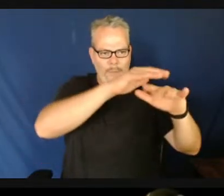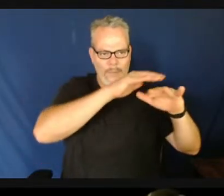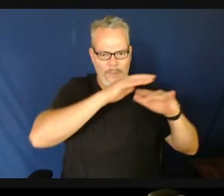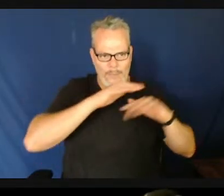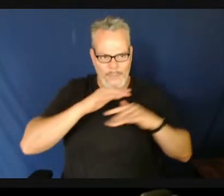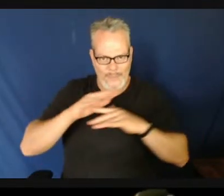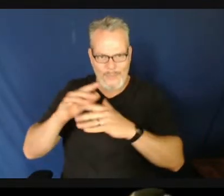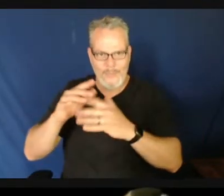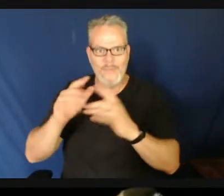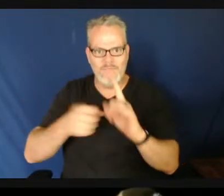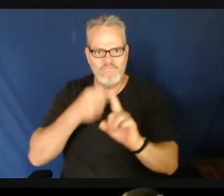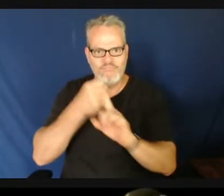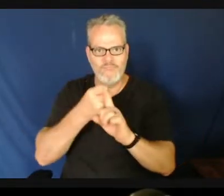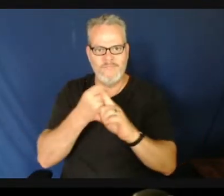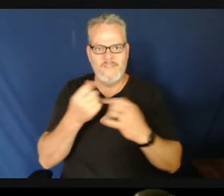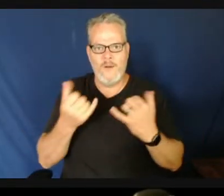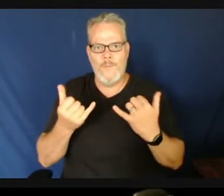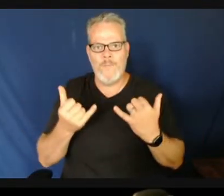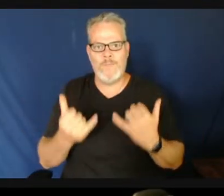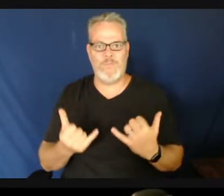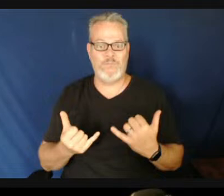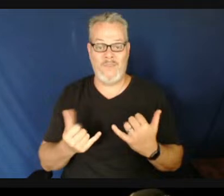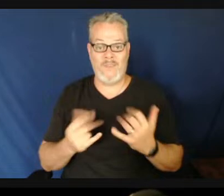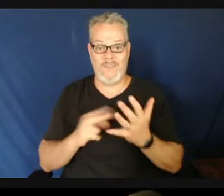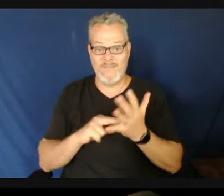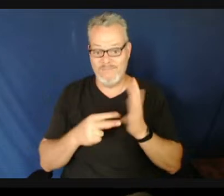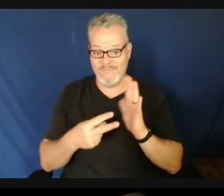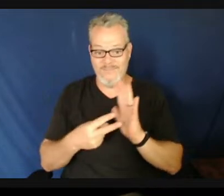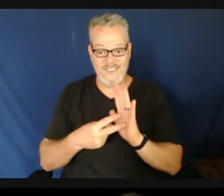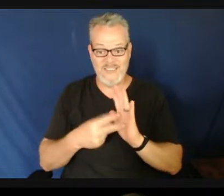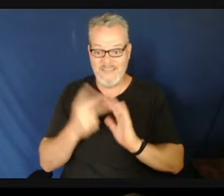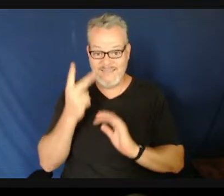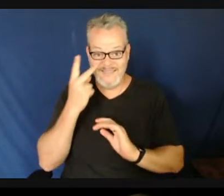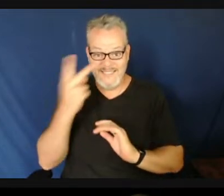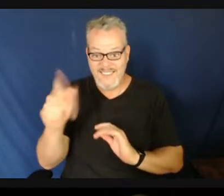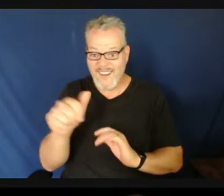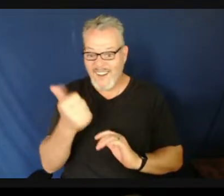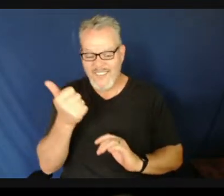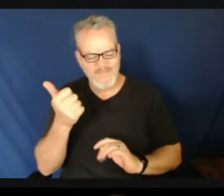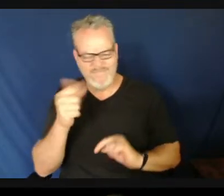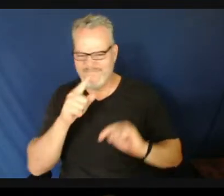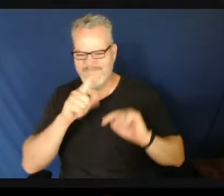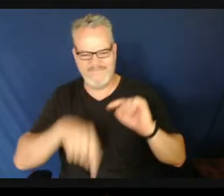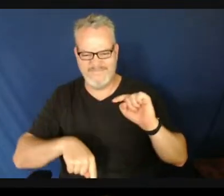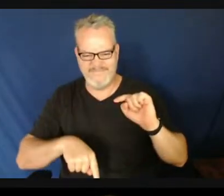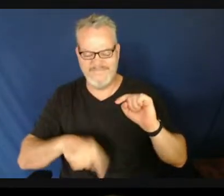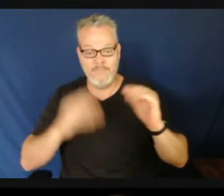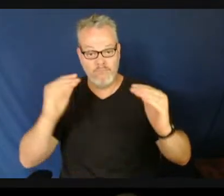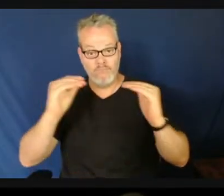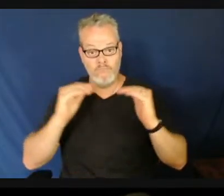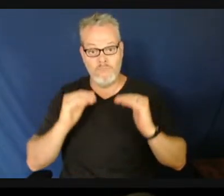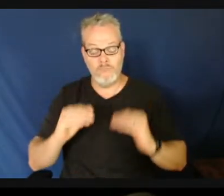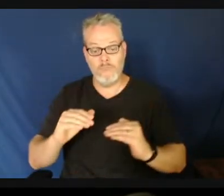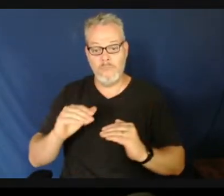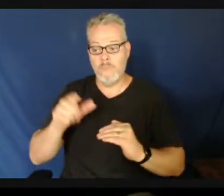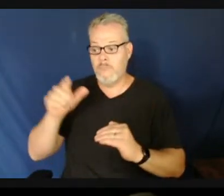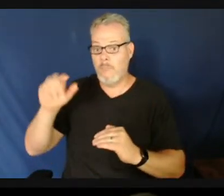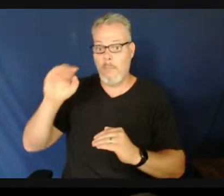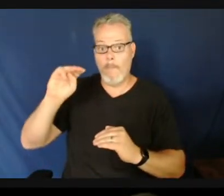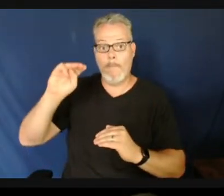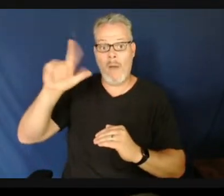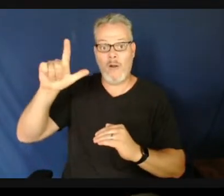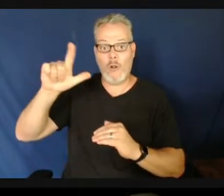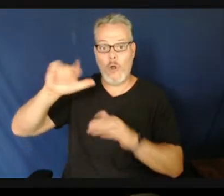stand. So nothing else to see from that camera. We can go up to the flank of Mauna Loa, similarly for the last 48